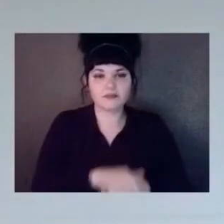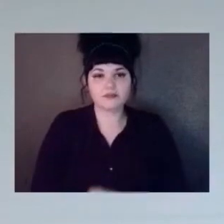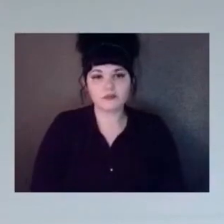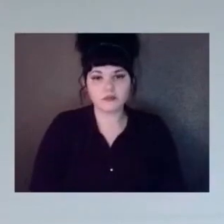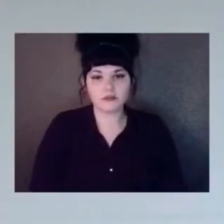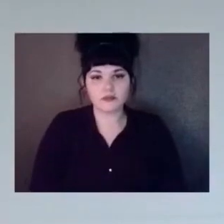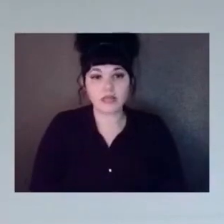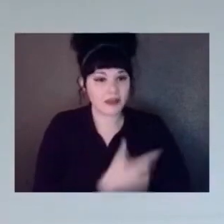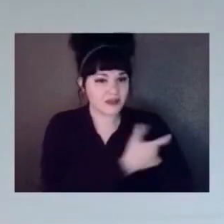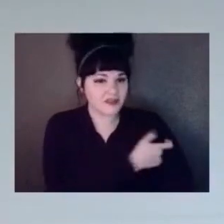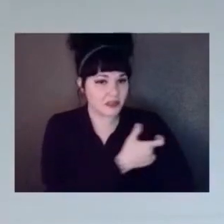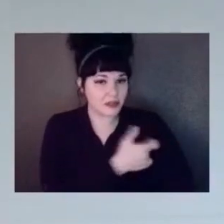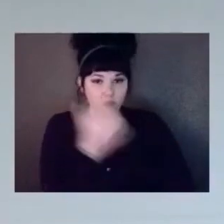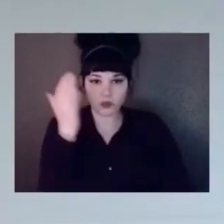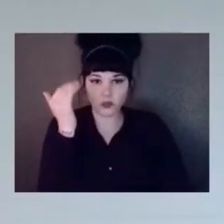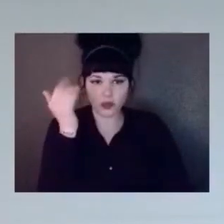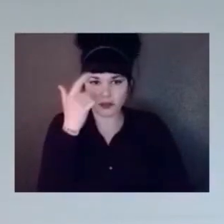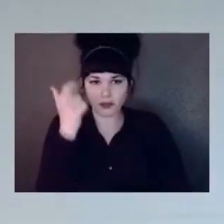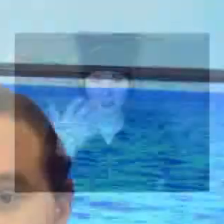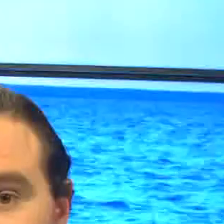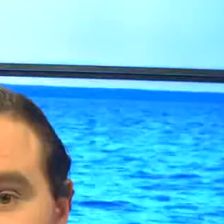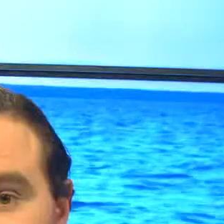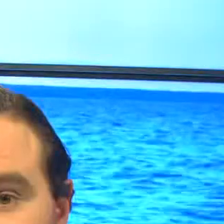Central Michigan University this fall.